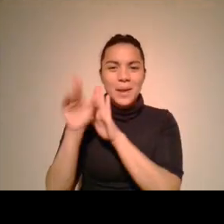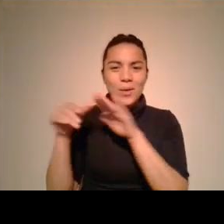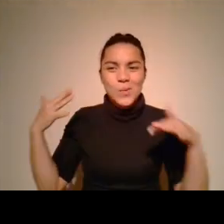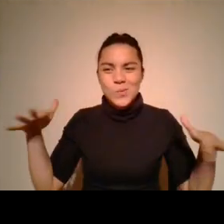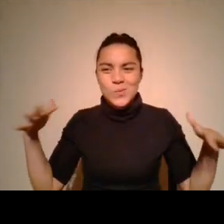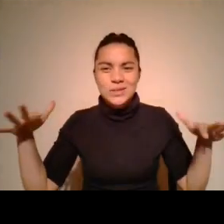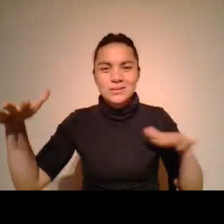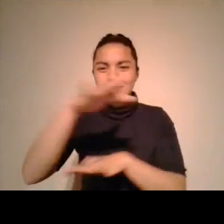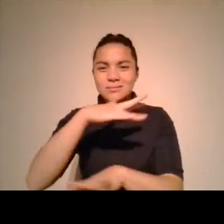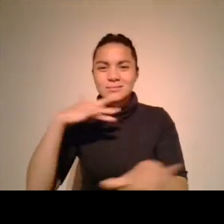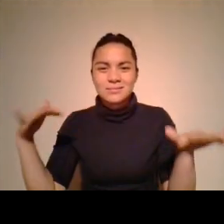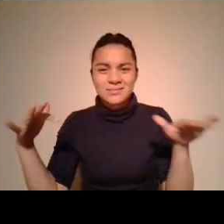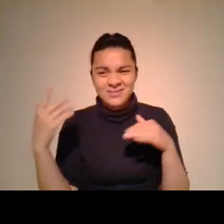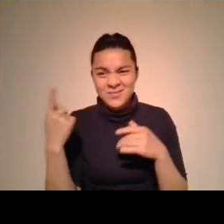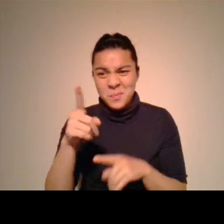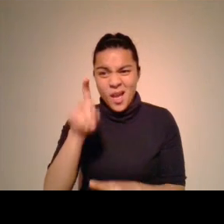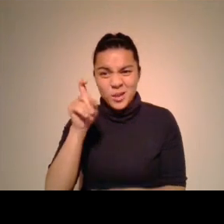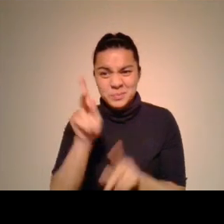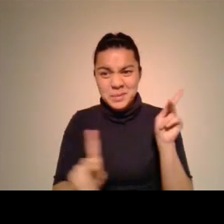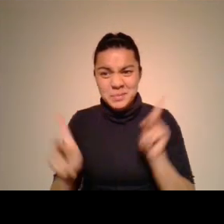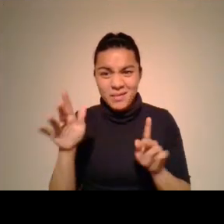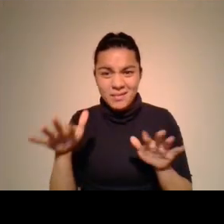the 100 of you that are in the audience.